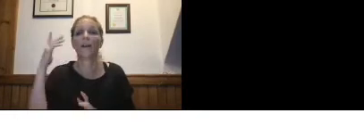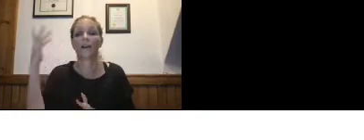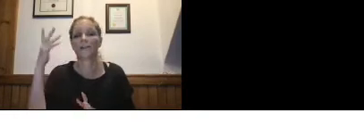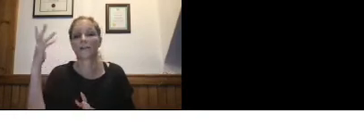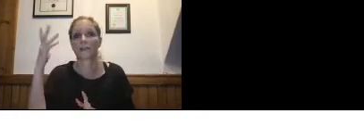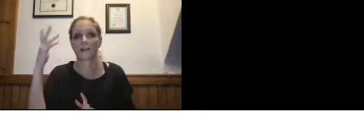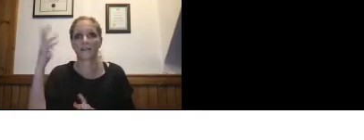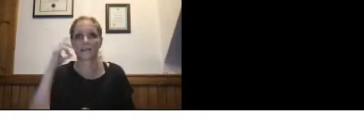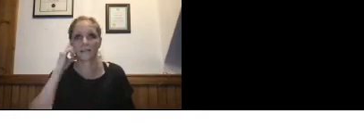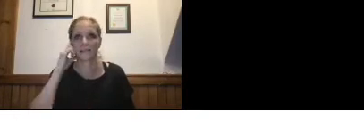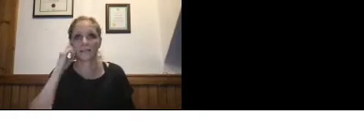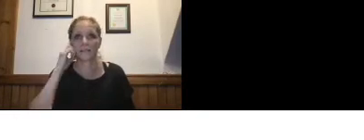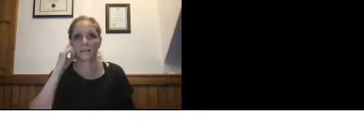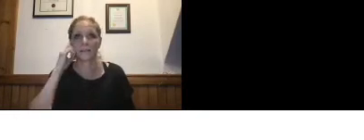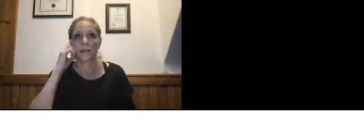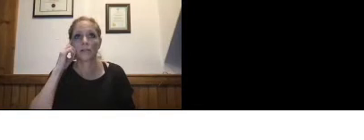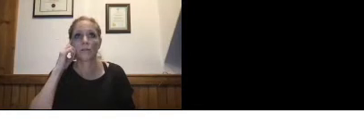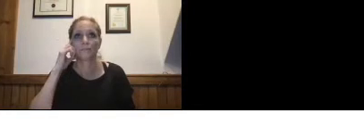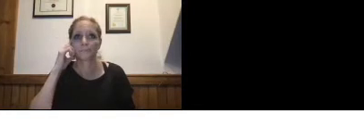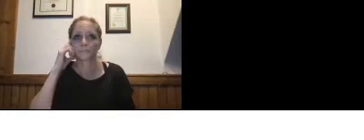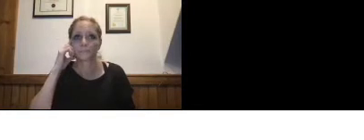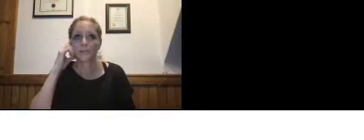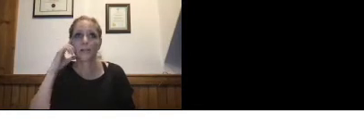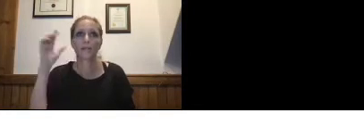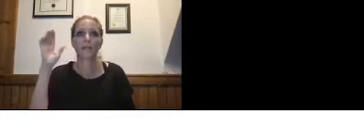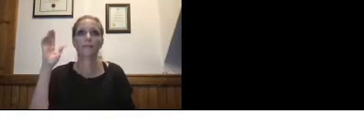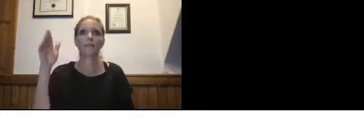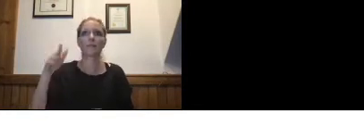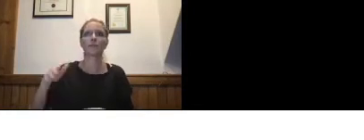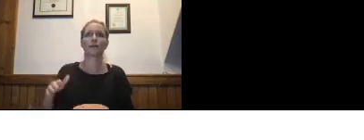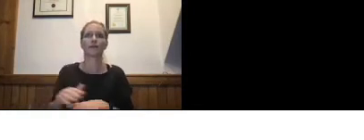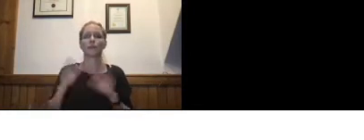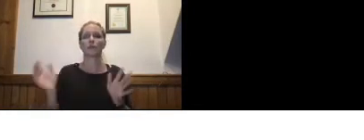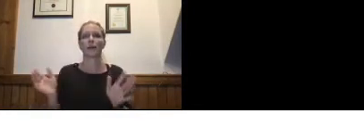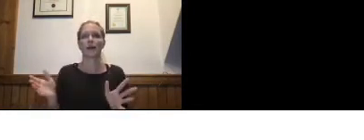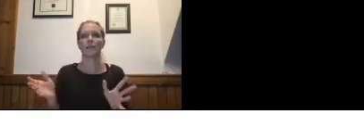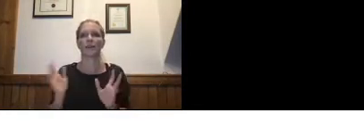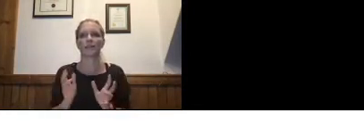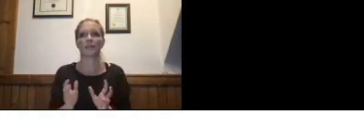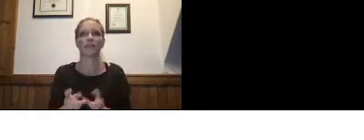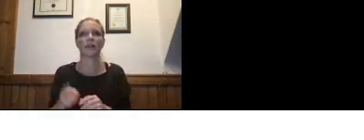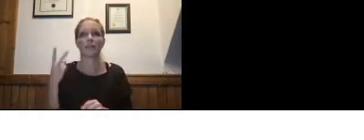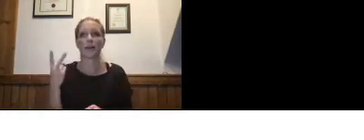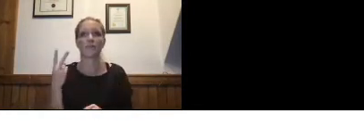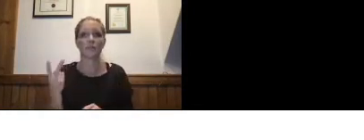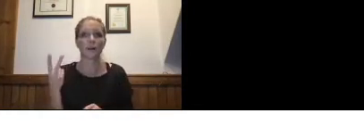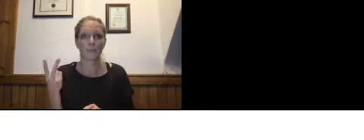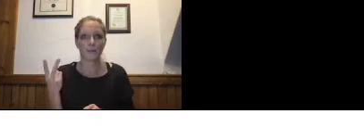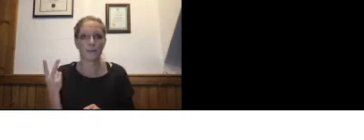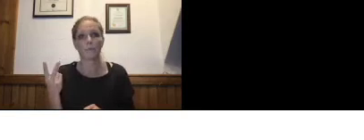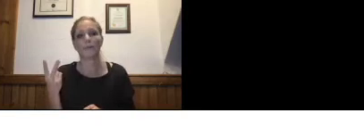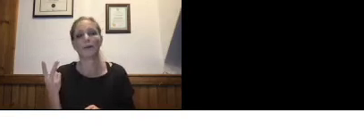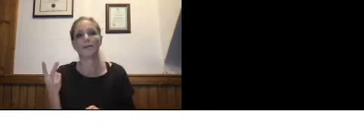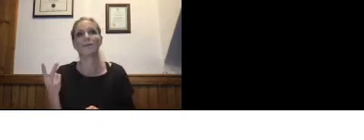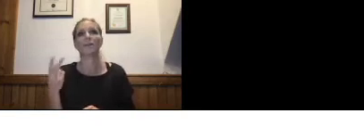what causes Huntington's disease. So not only does everyone in the world have a Huntington gene, they actually have 2